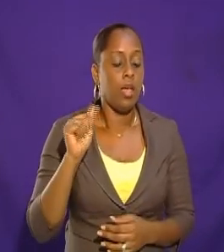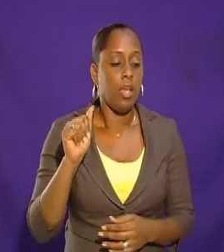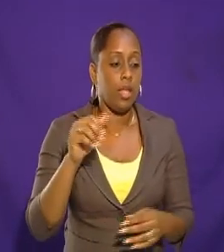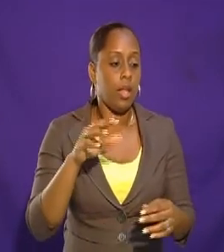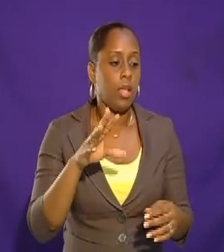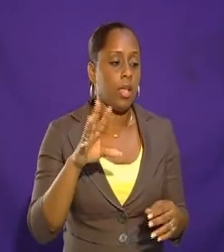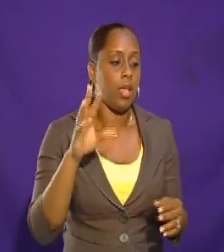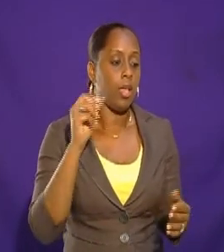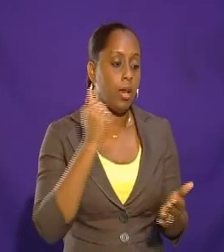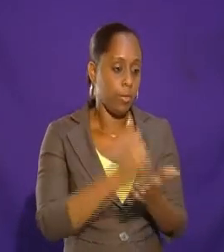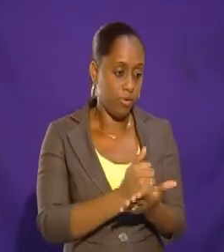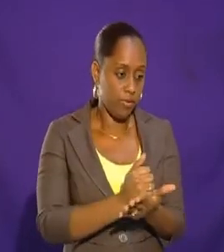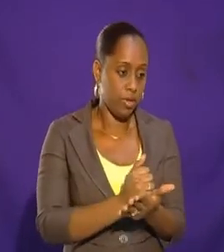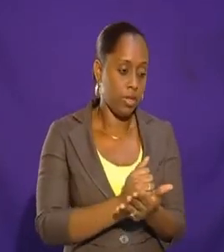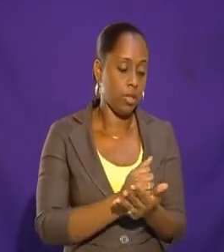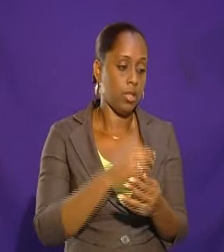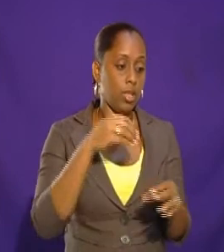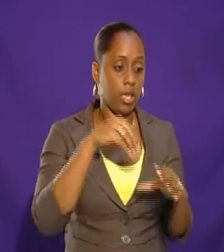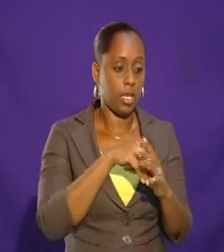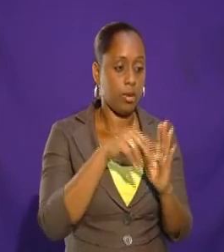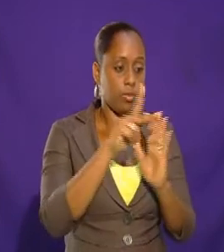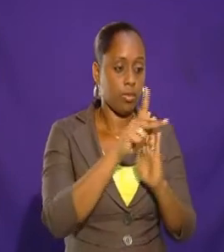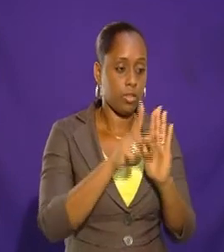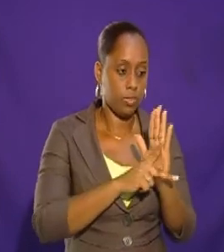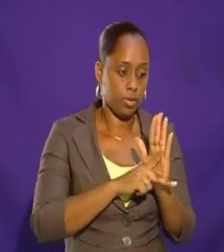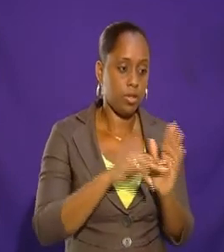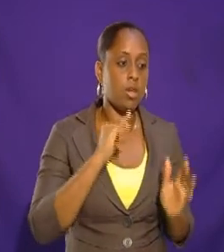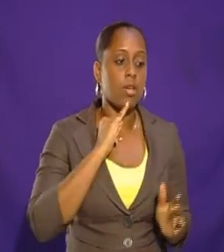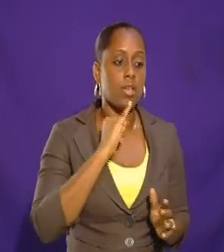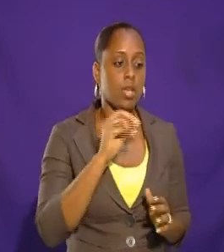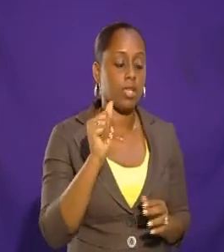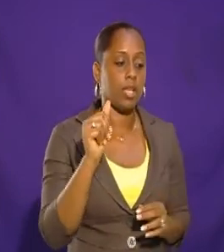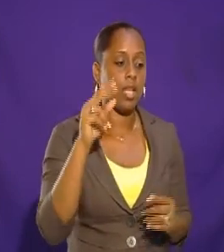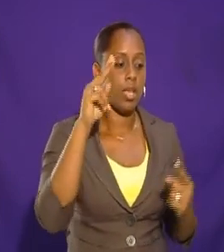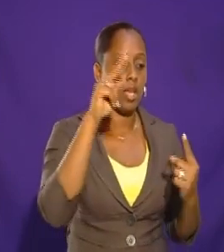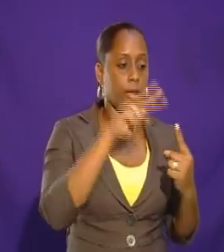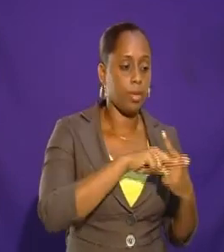An approval in principle is an application submitted